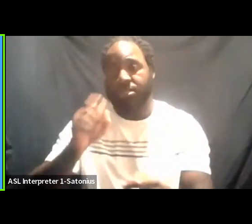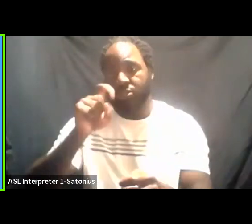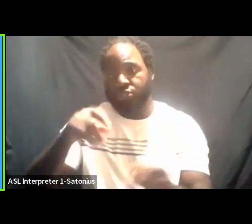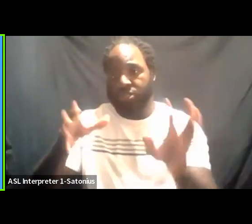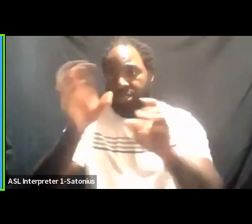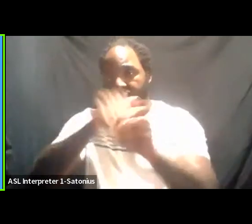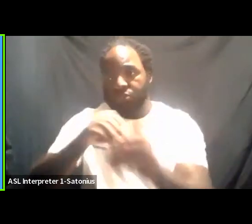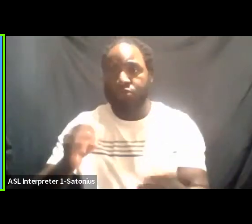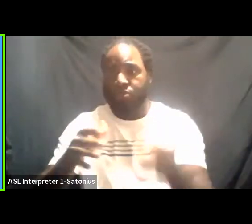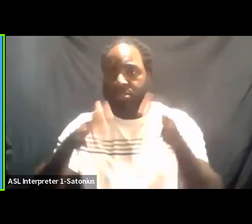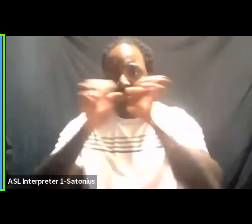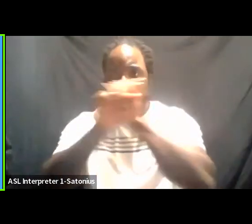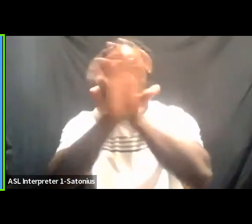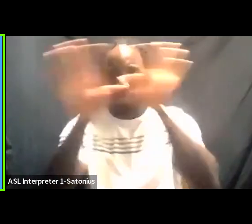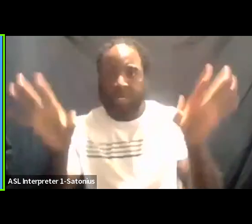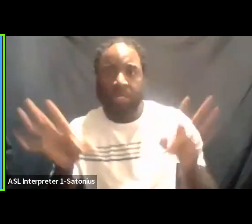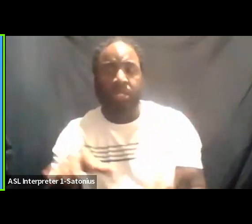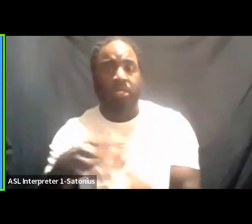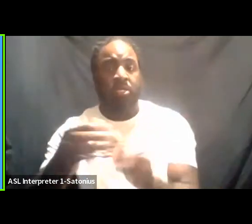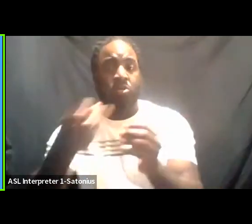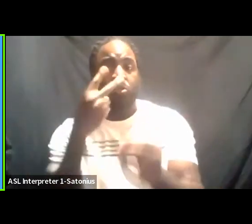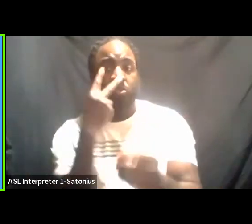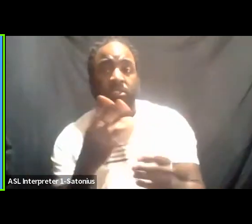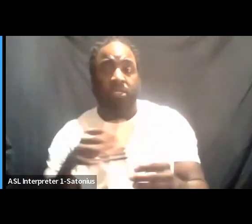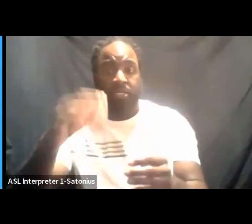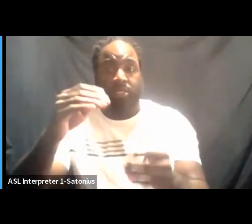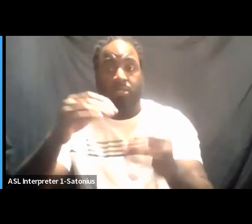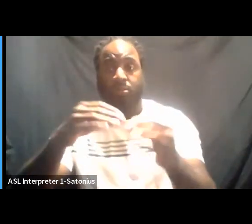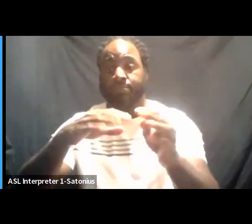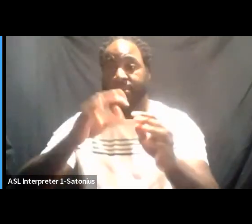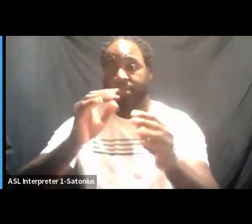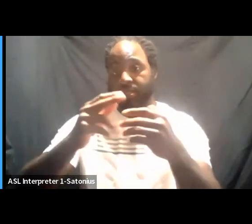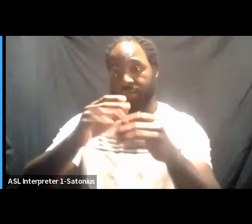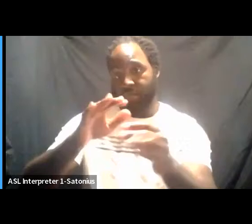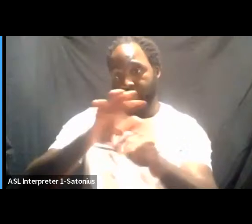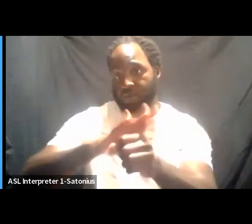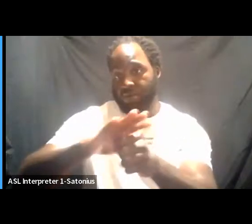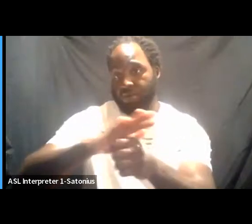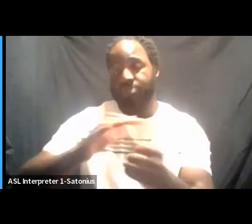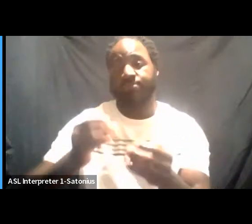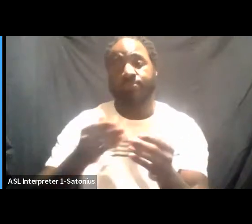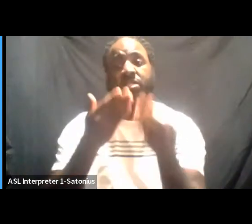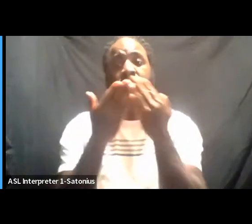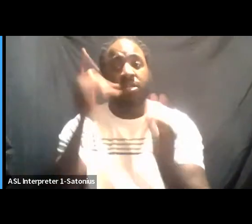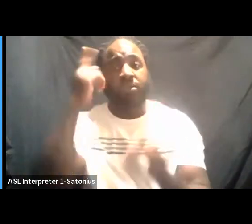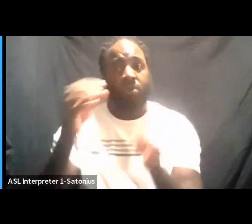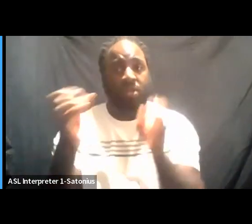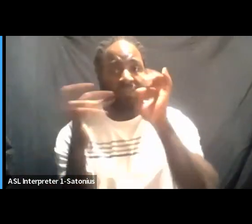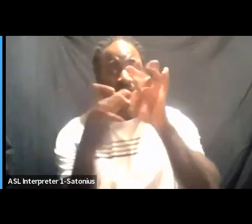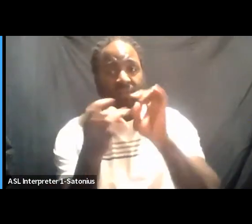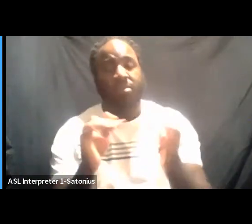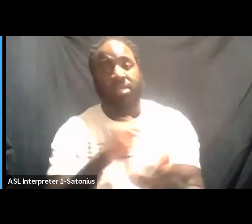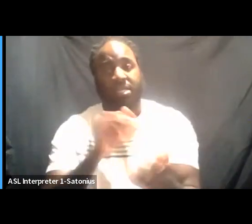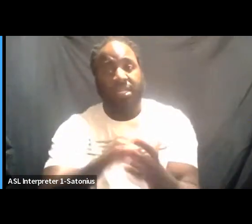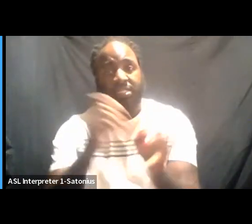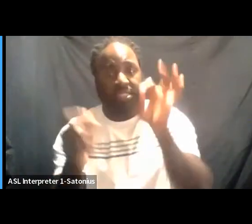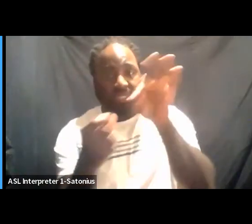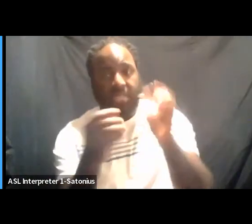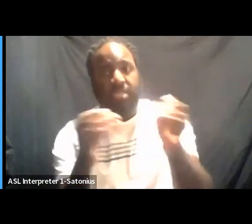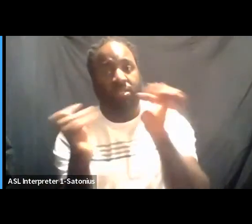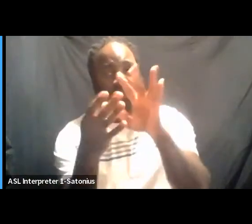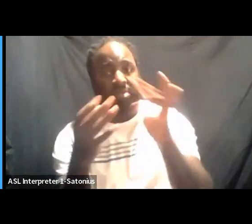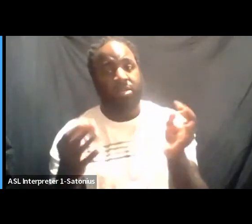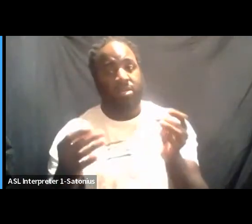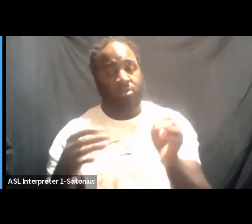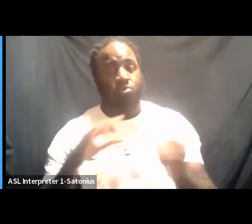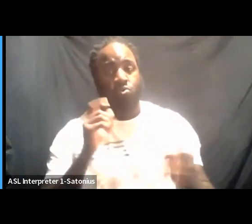facade treatments in manufacturing buildings. Thank you, Jim, for the feedback. And it's exactly the kind of feedback we're looking for